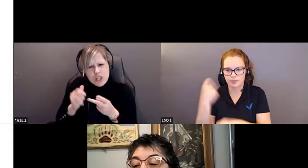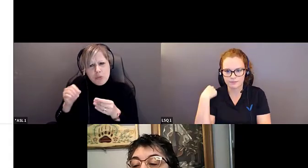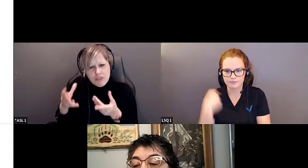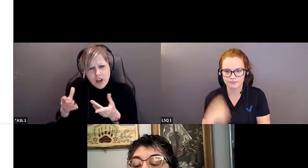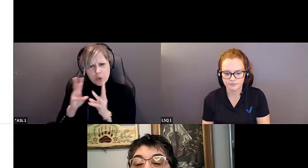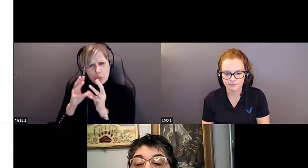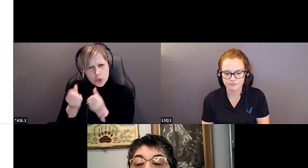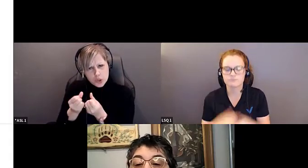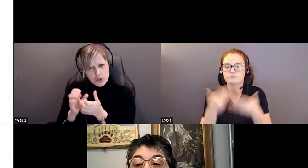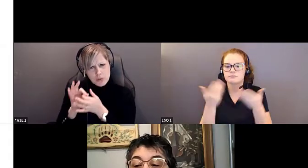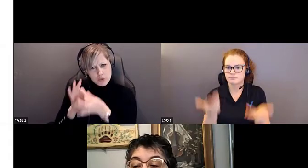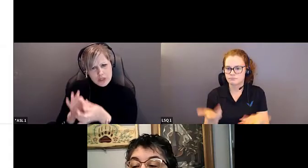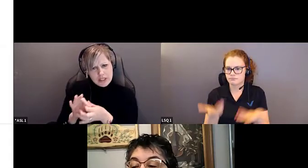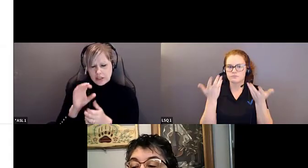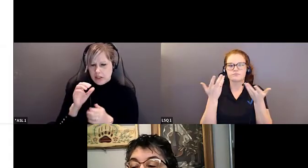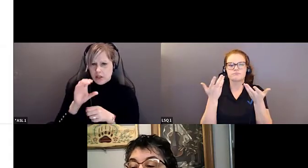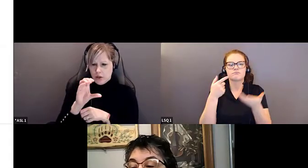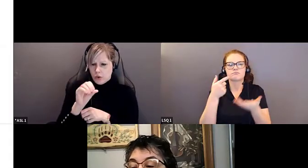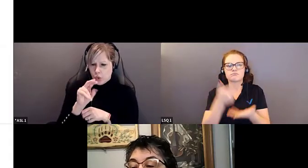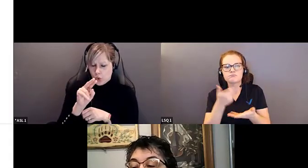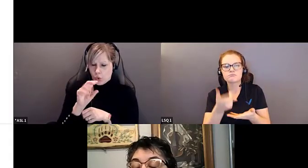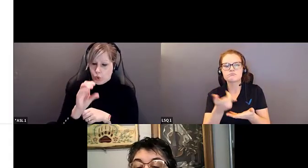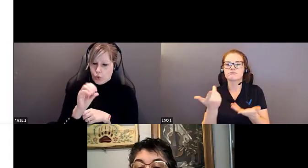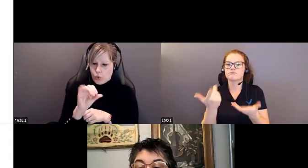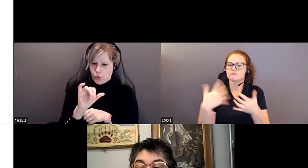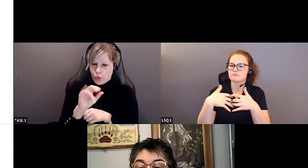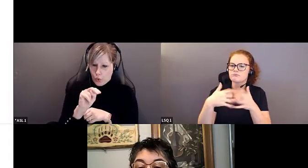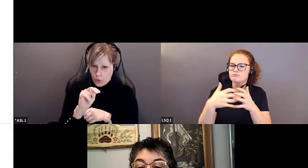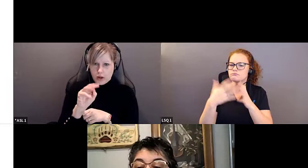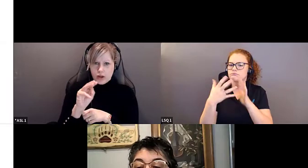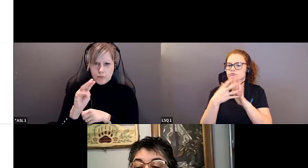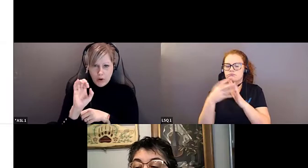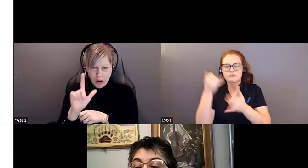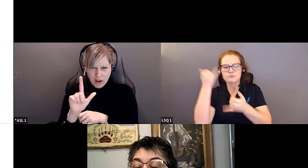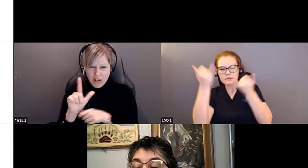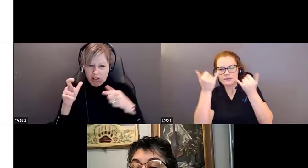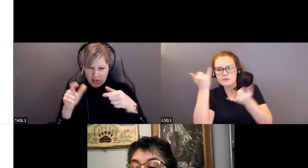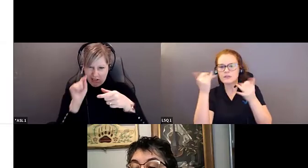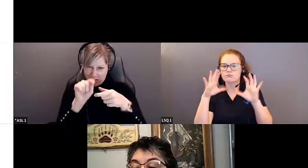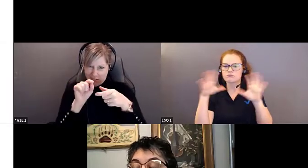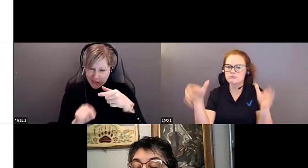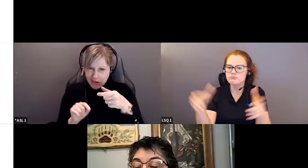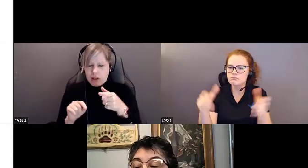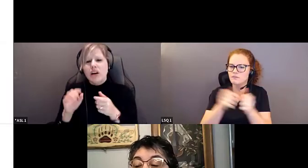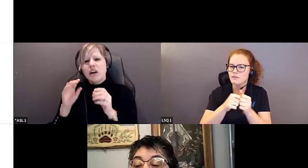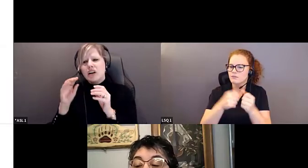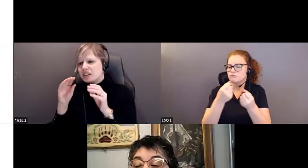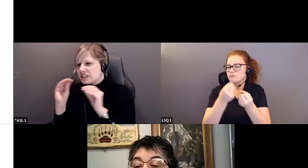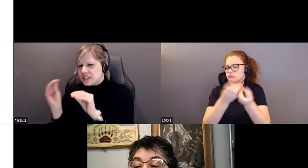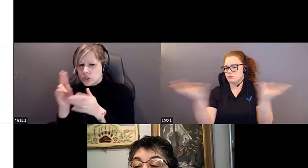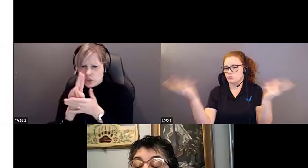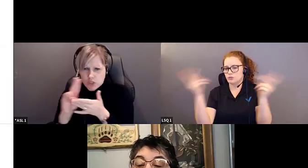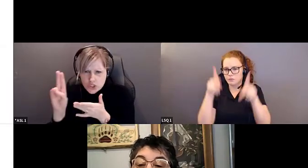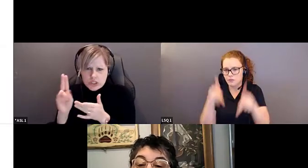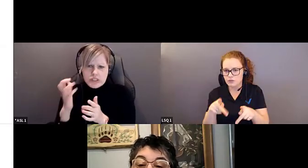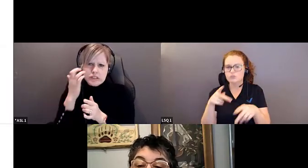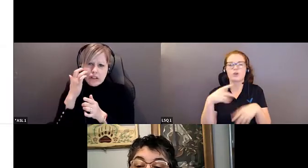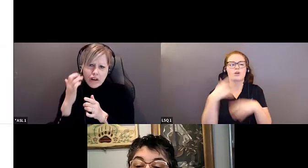COIN model with more than 100 groups, including universities, hospitals,